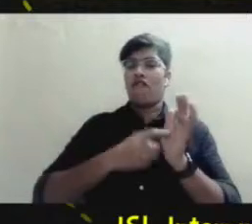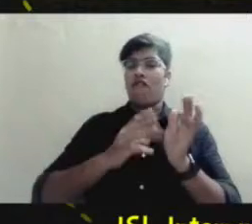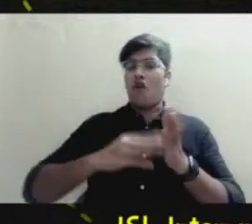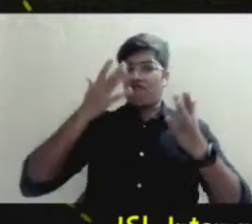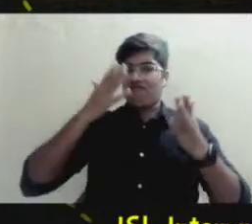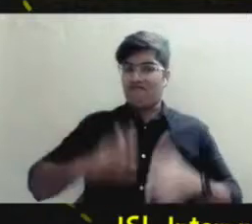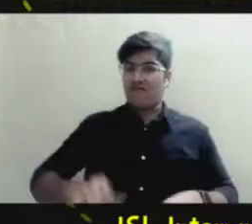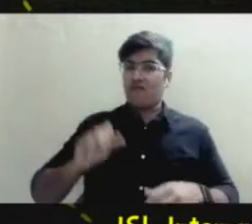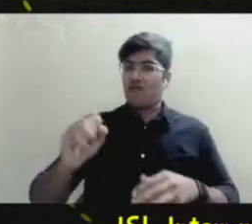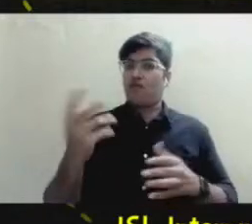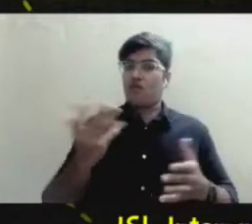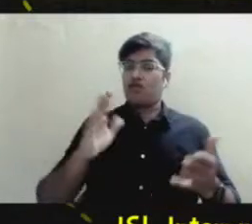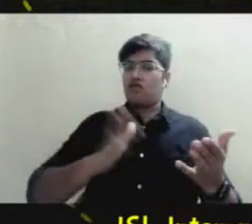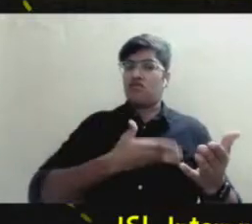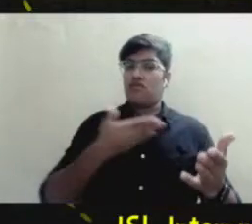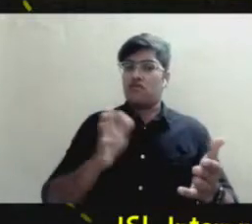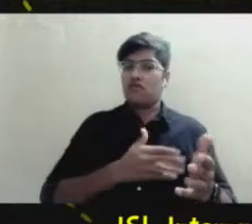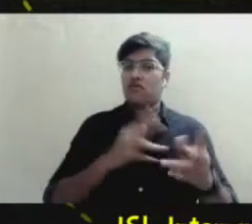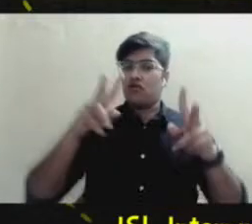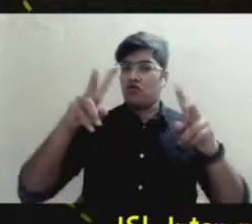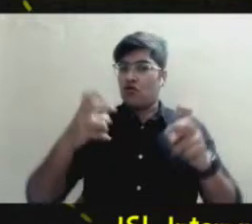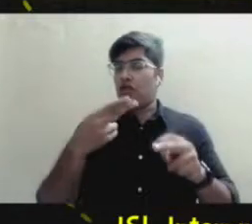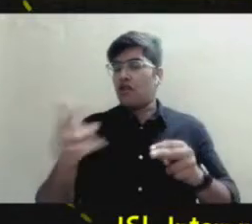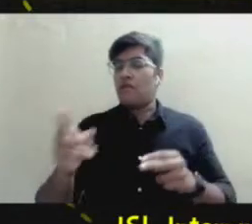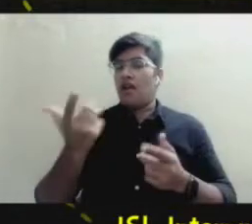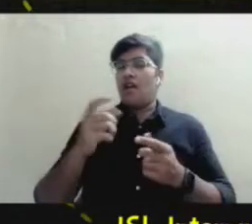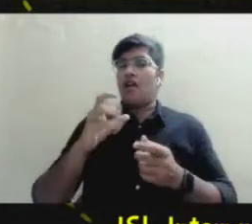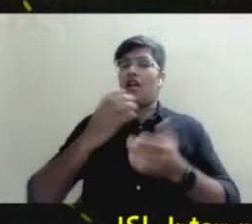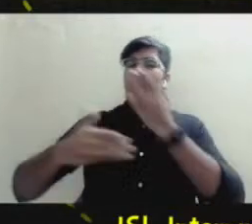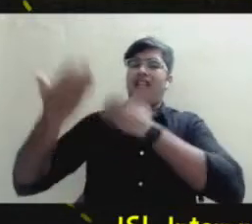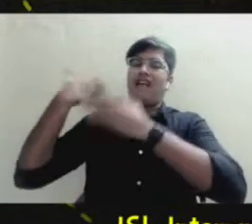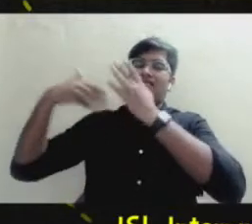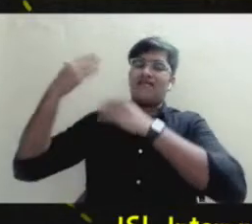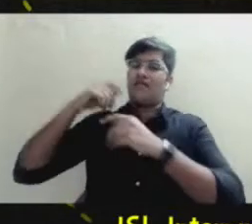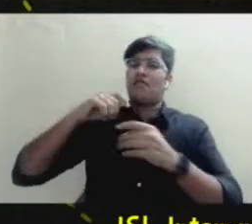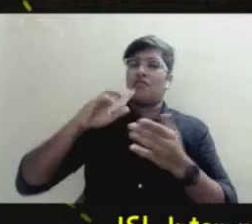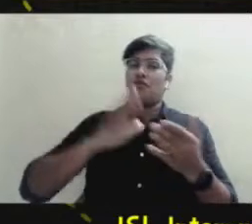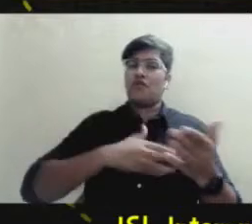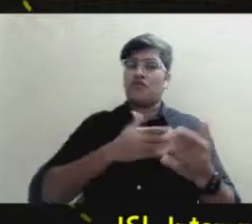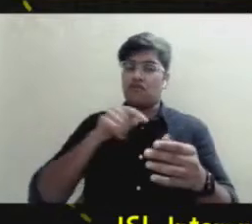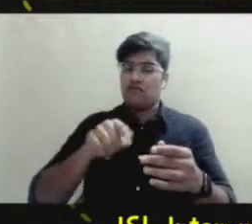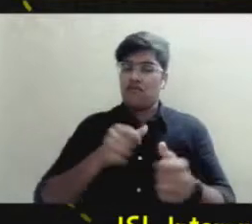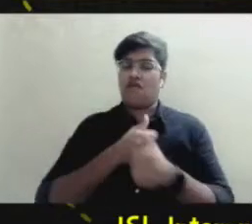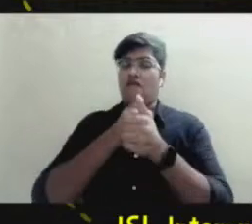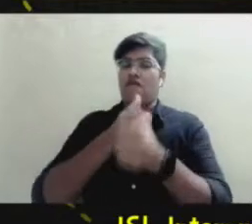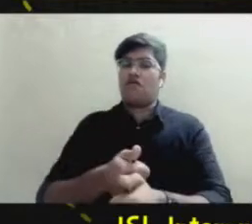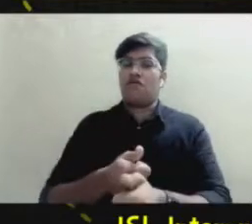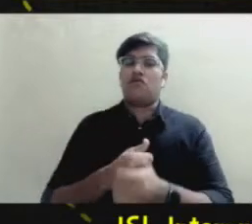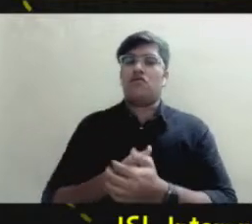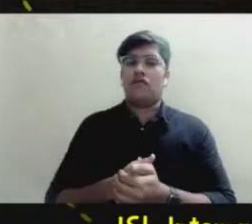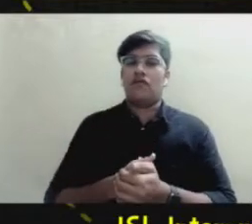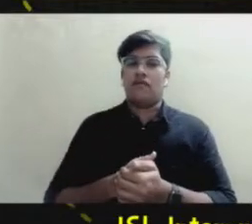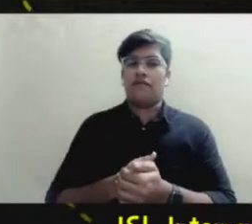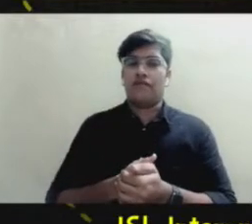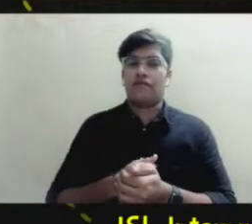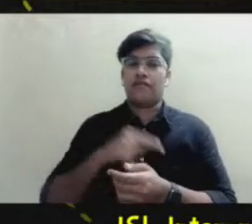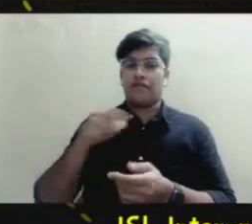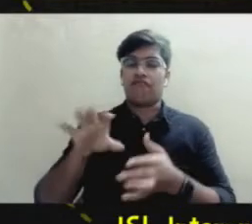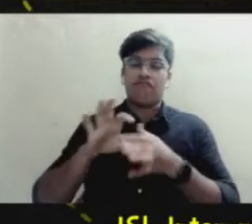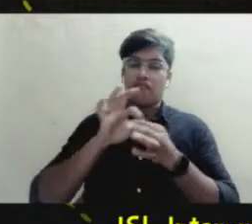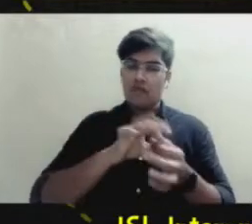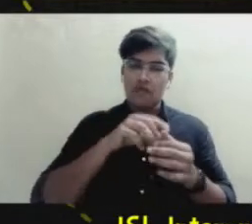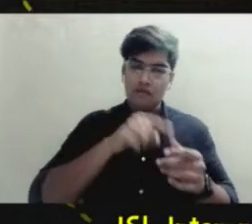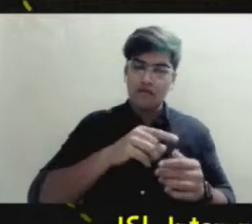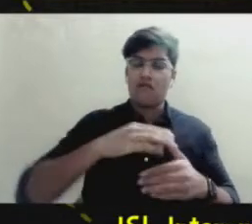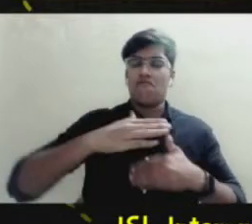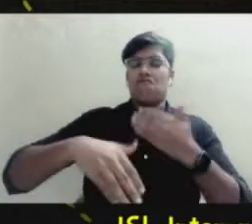is largely based on classical music or folk music, we are conforming to that. We